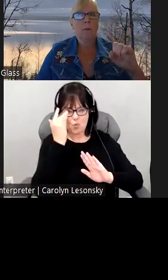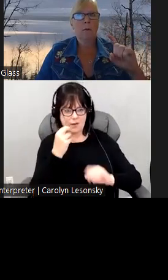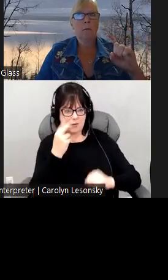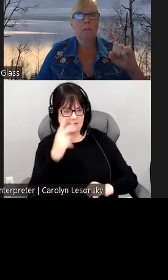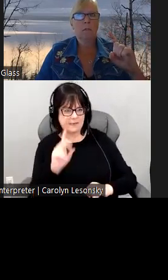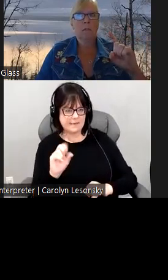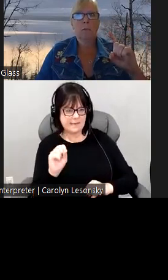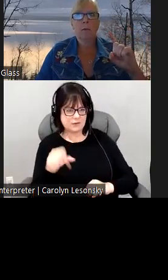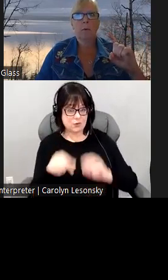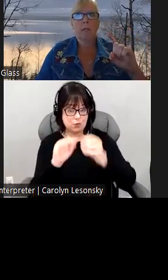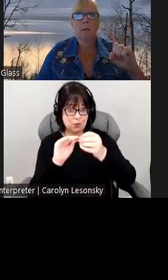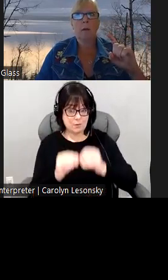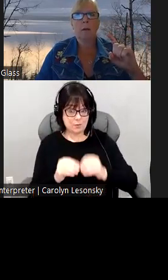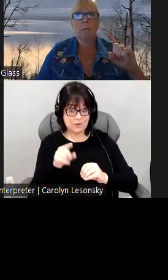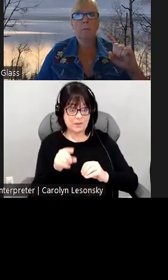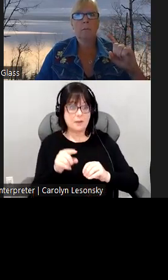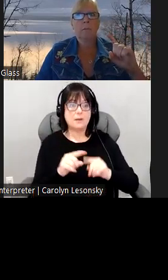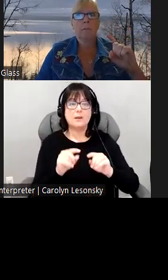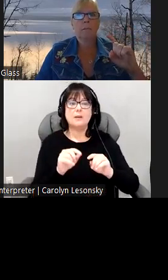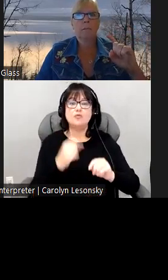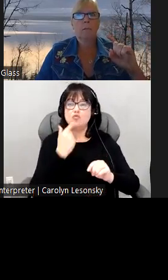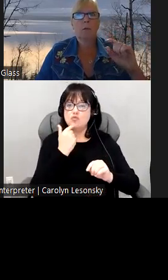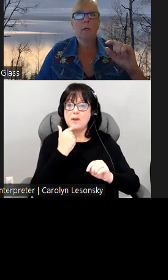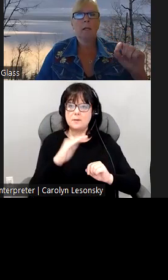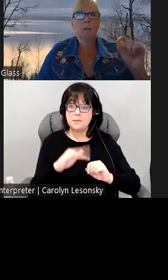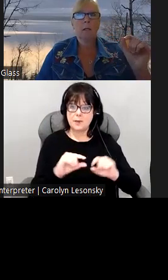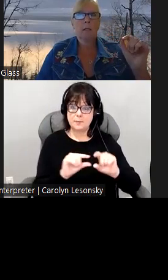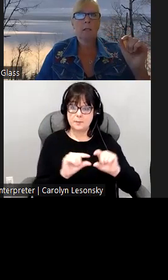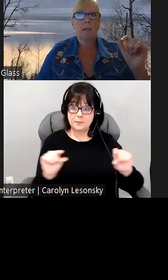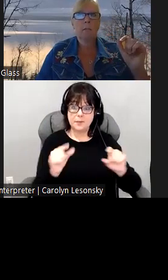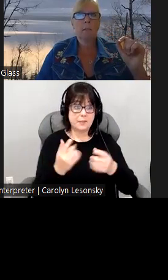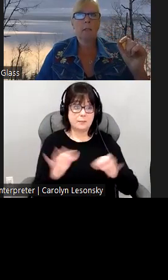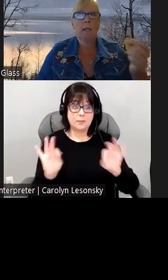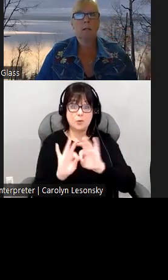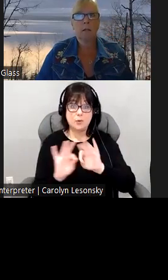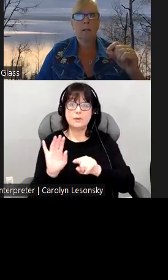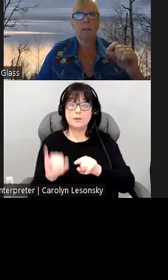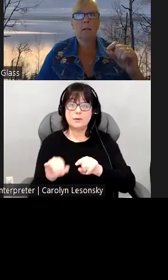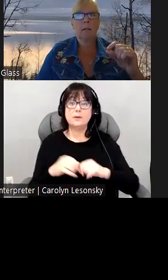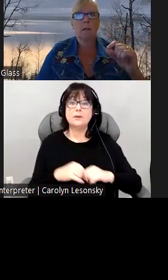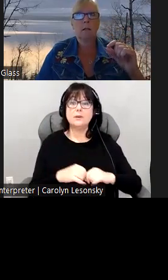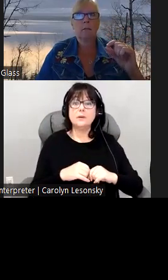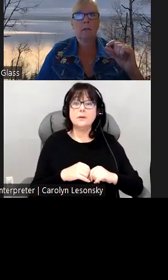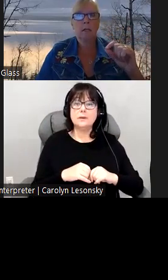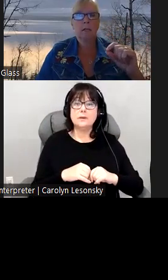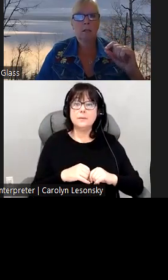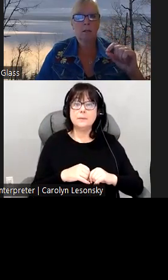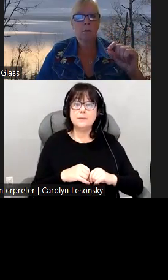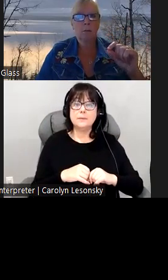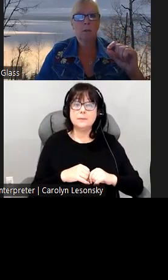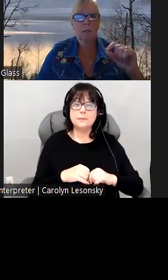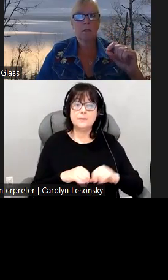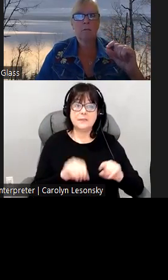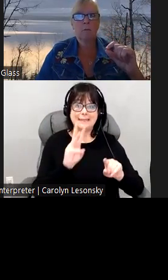Remember though, this important point at the bottom, you can't look at 60B and look at